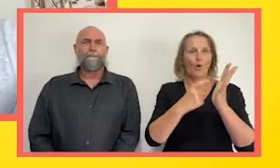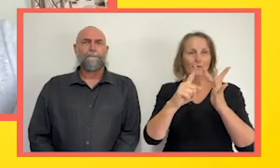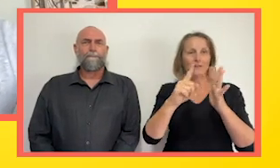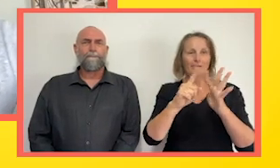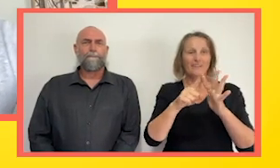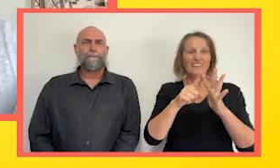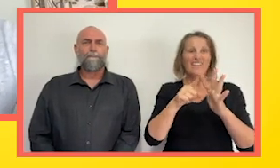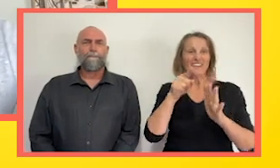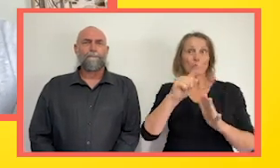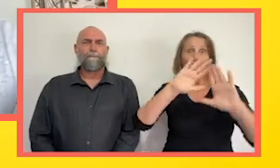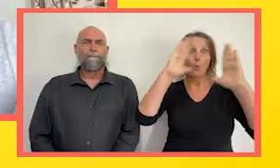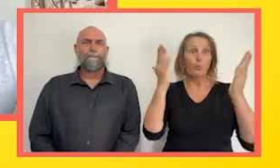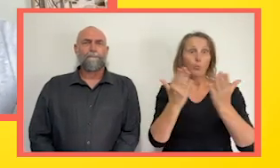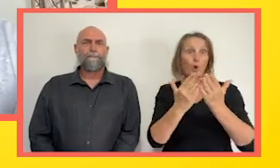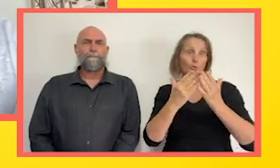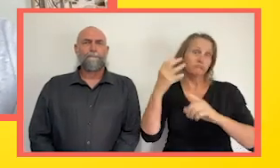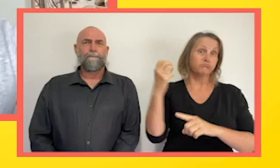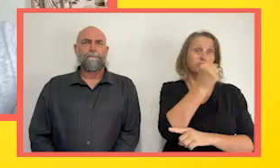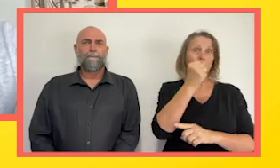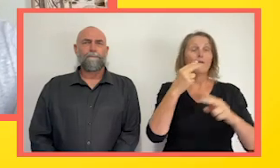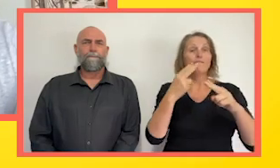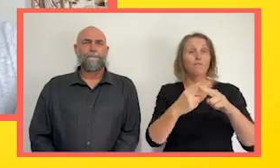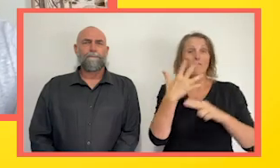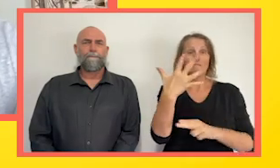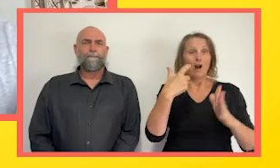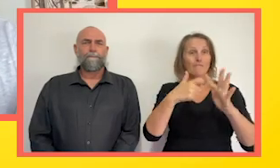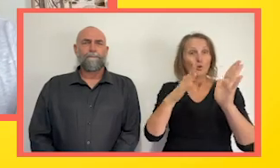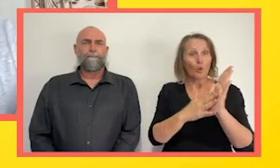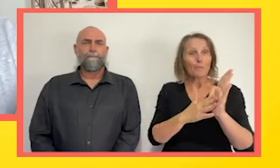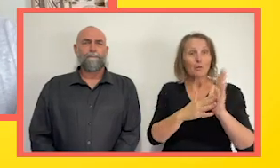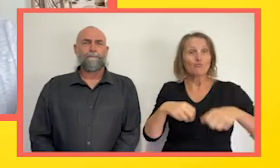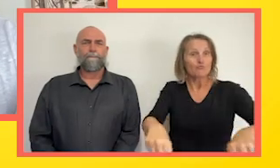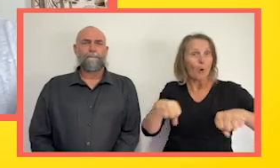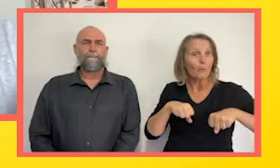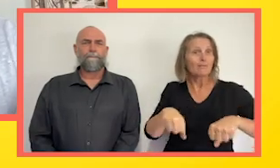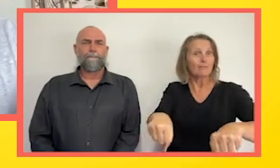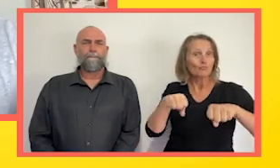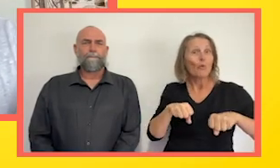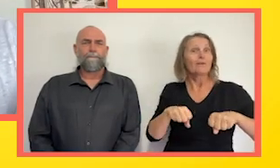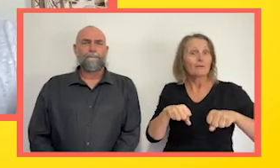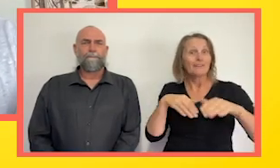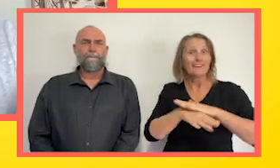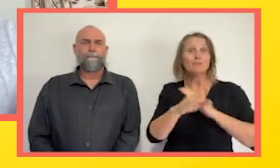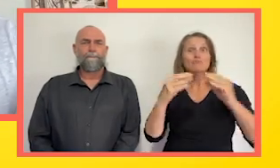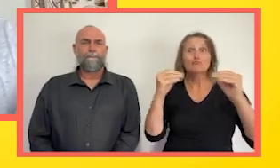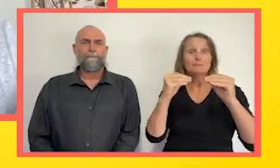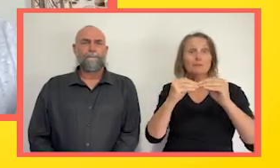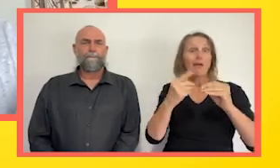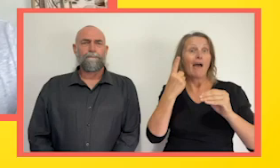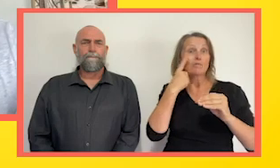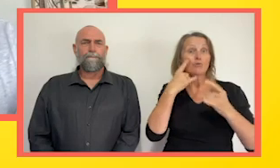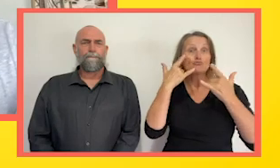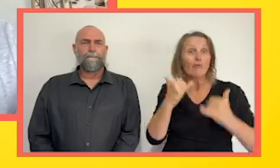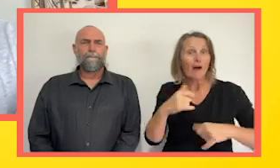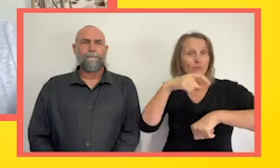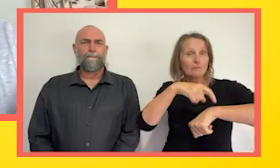world record during his national selection of the 5 kilometre rowing ergo time trial in Brisbane, shaving 9 seconds